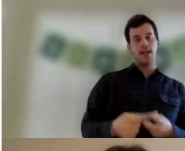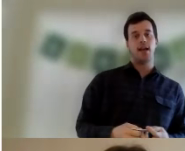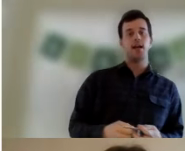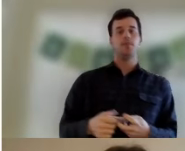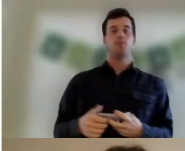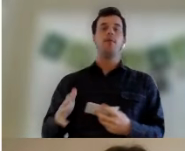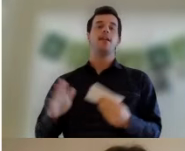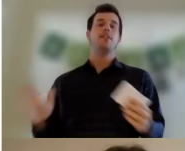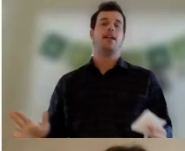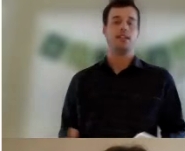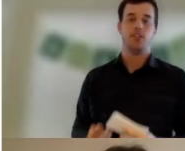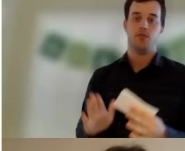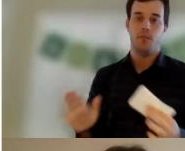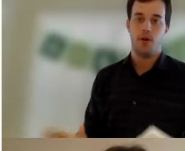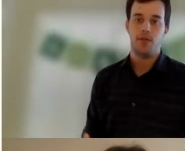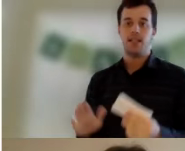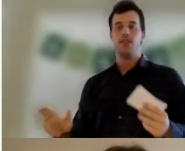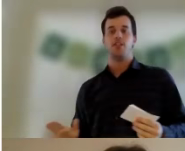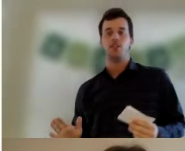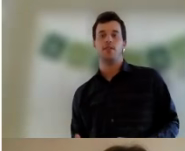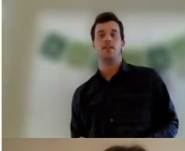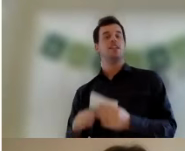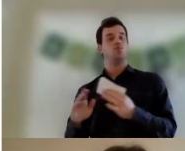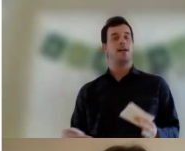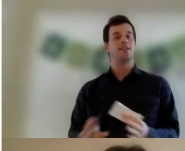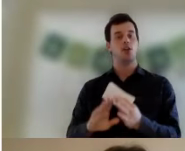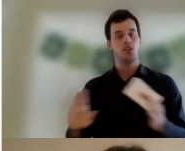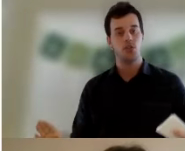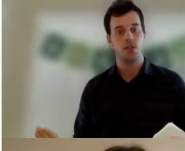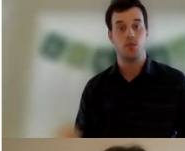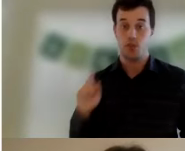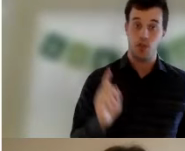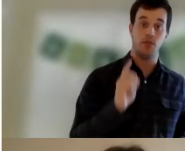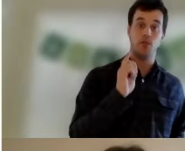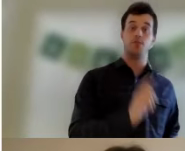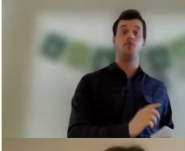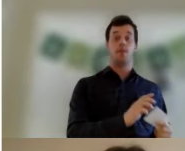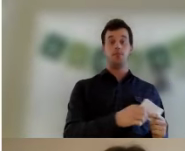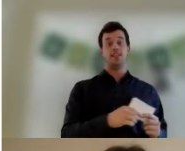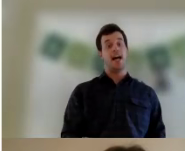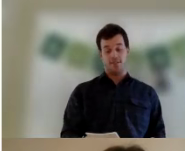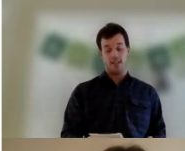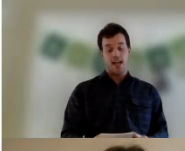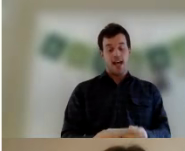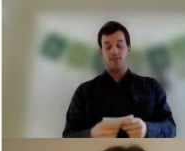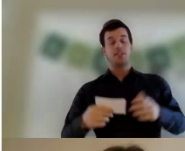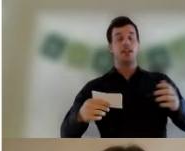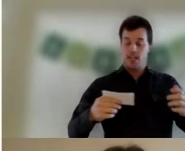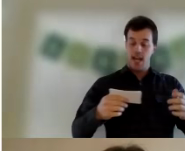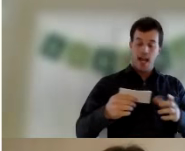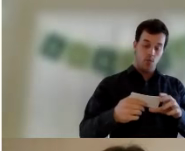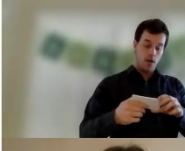conclusion, broadband internet access to remote and disadvantaged communities, as well as all students, will serve to improve people's lives.